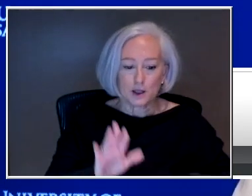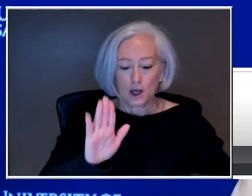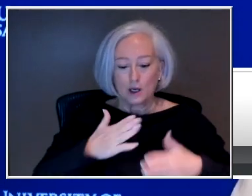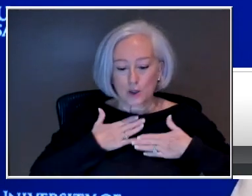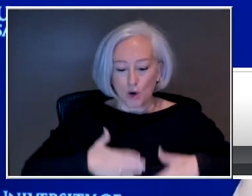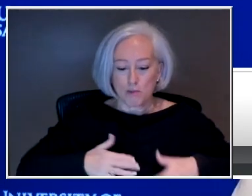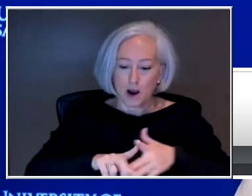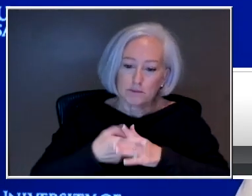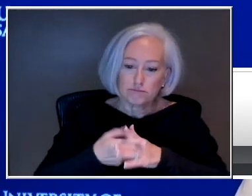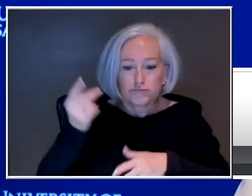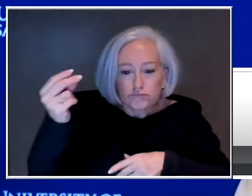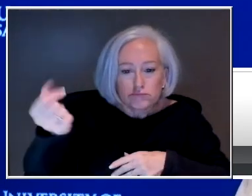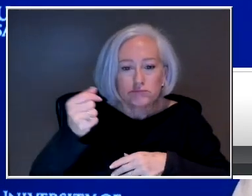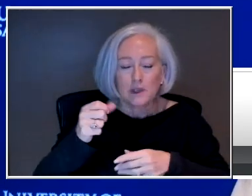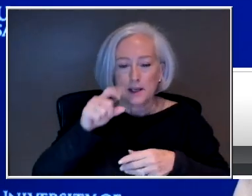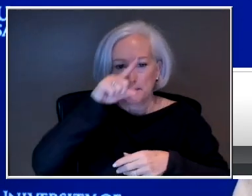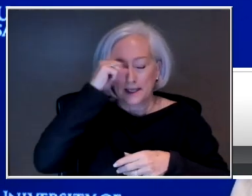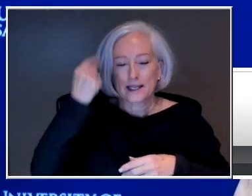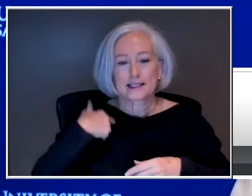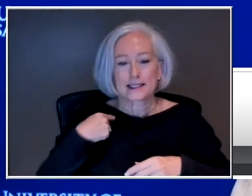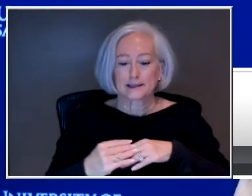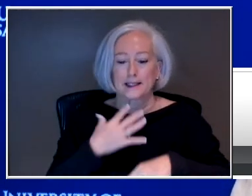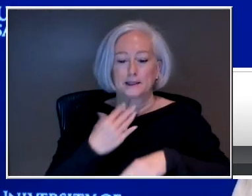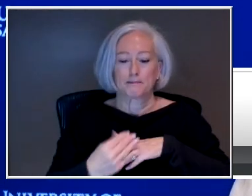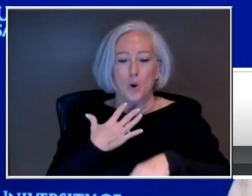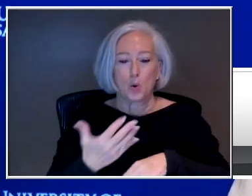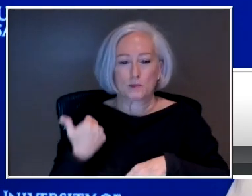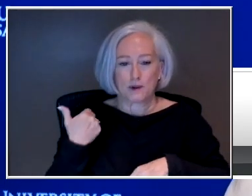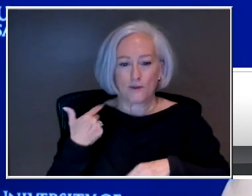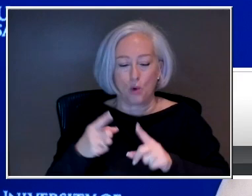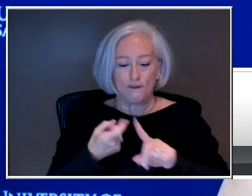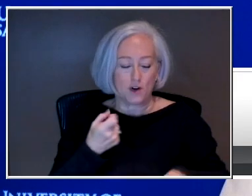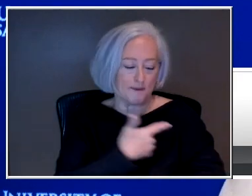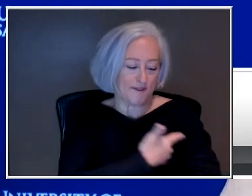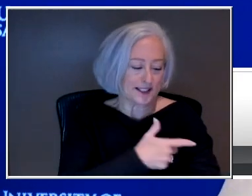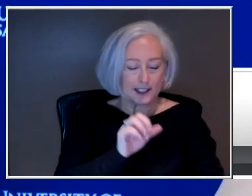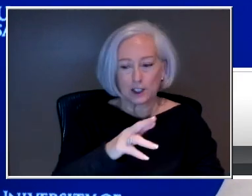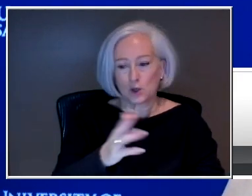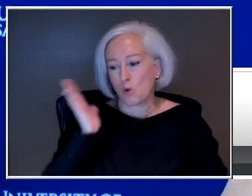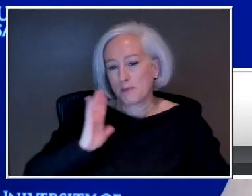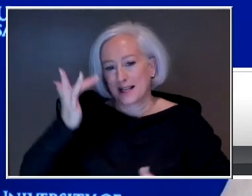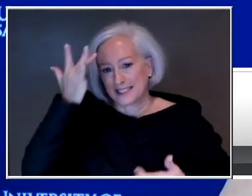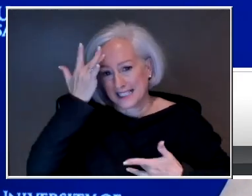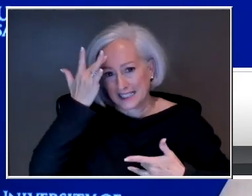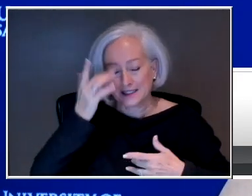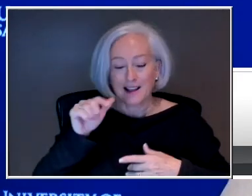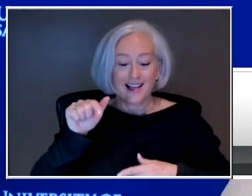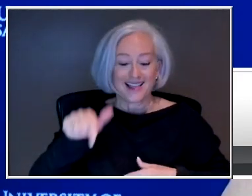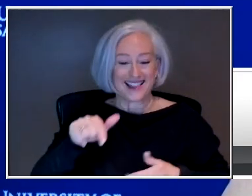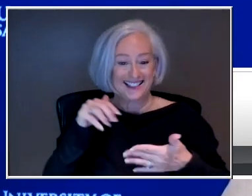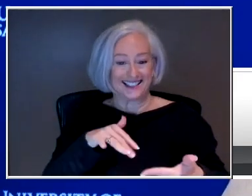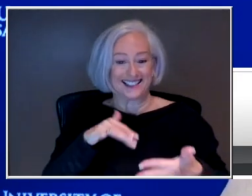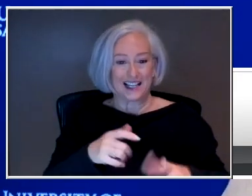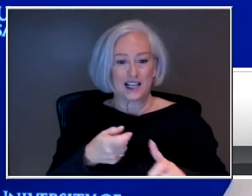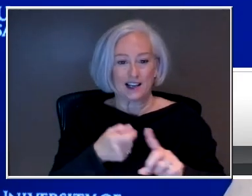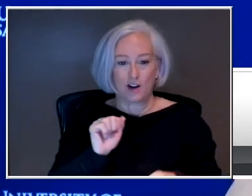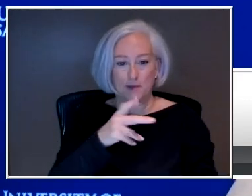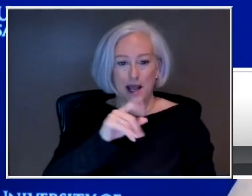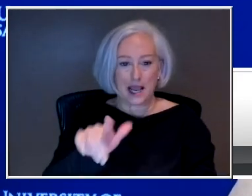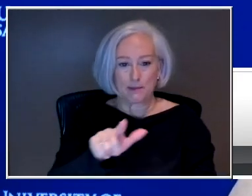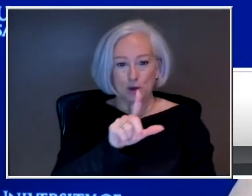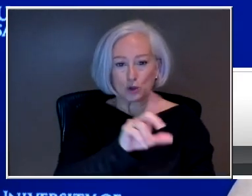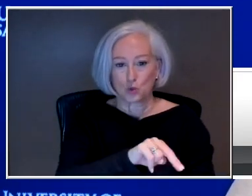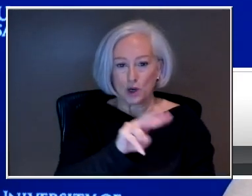because it's had exposure before, either with vaccine or previous infection. And this study was done from April 2022 to